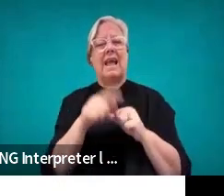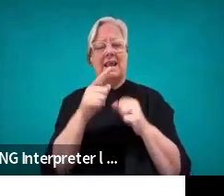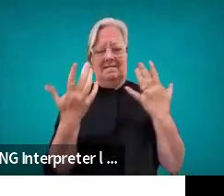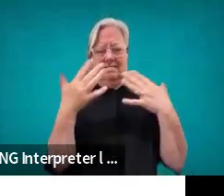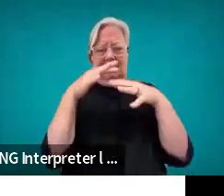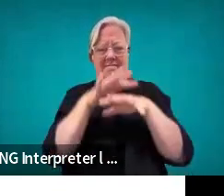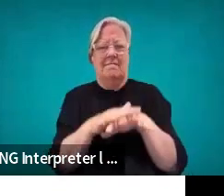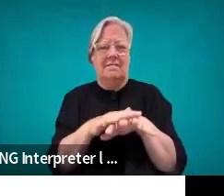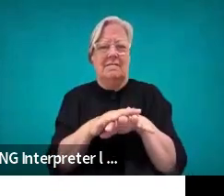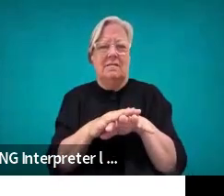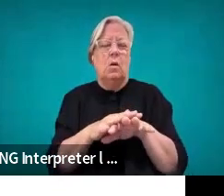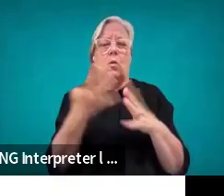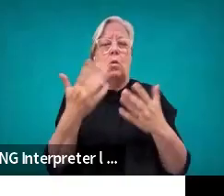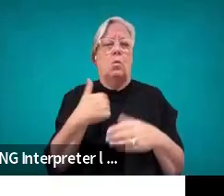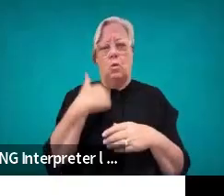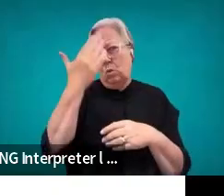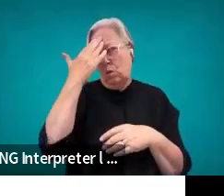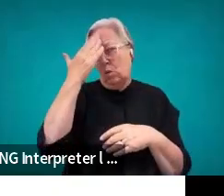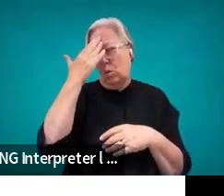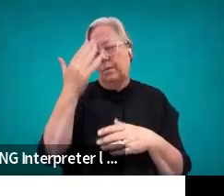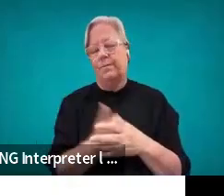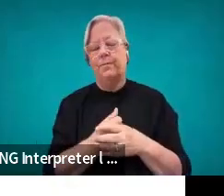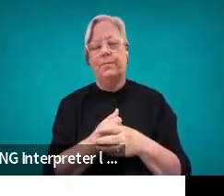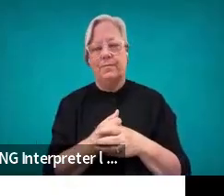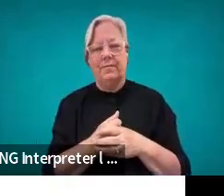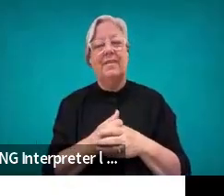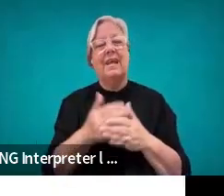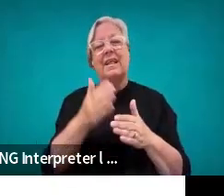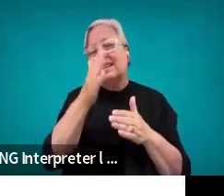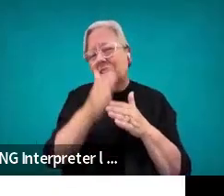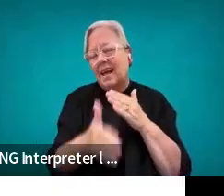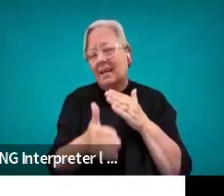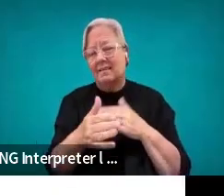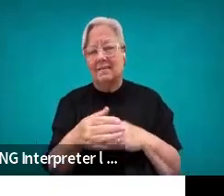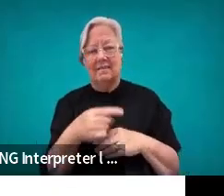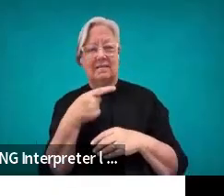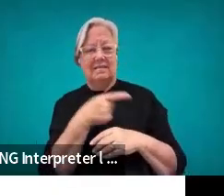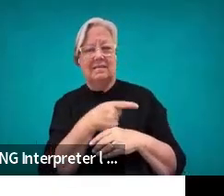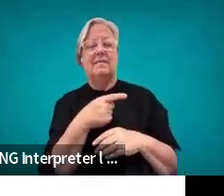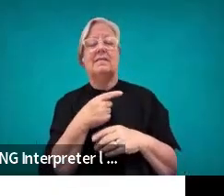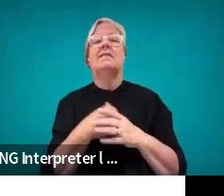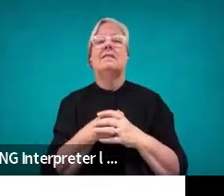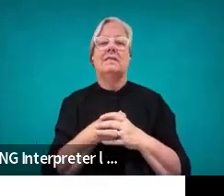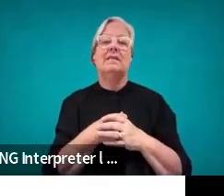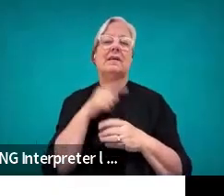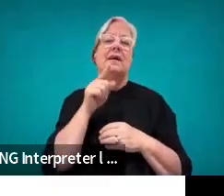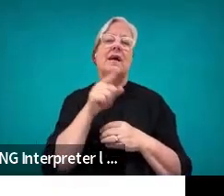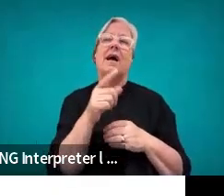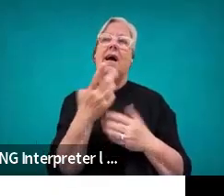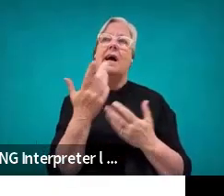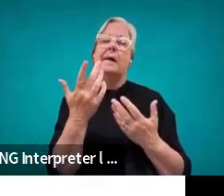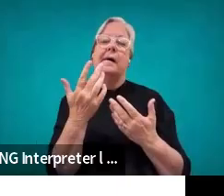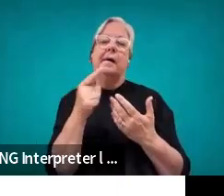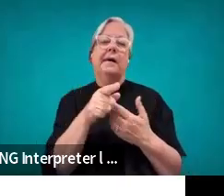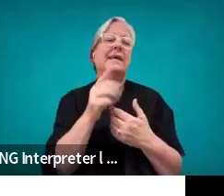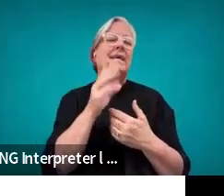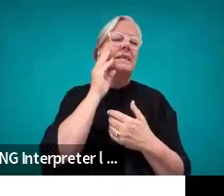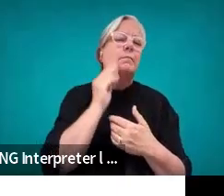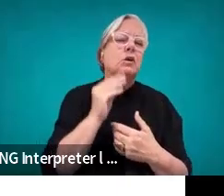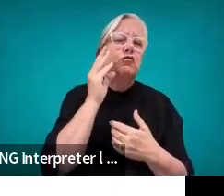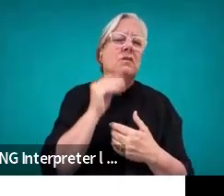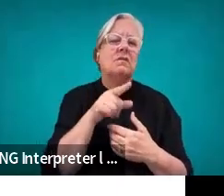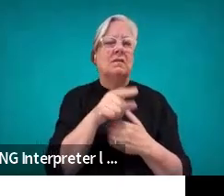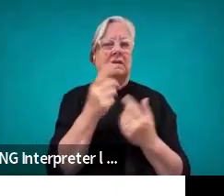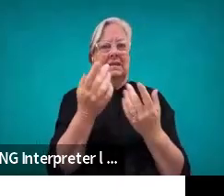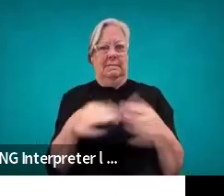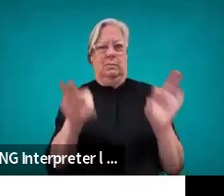have. And last point, of course, is the priority of lived experiences. Again, this